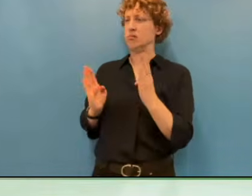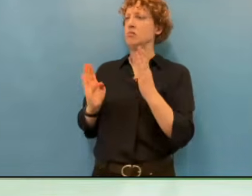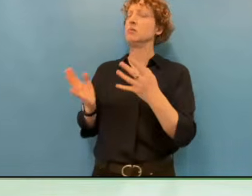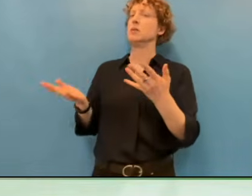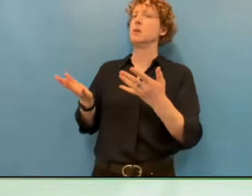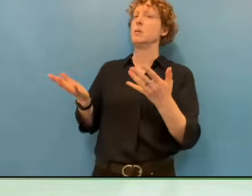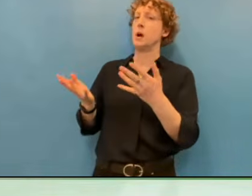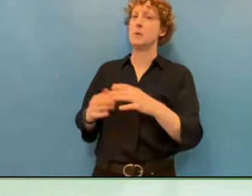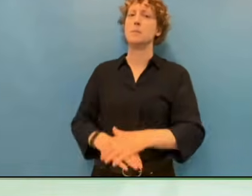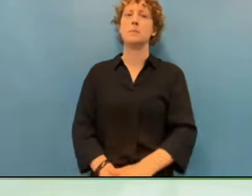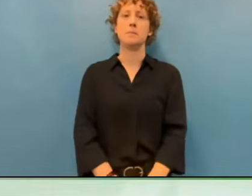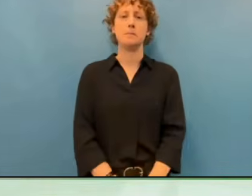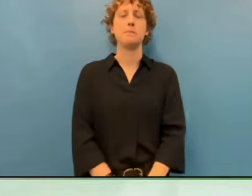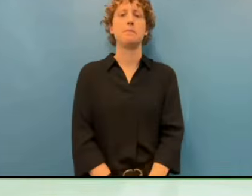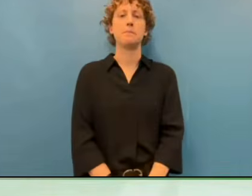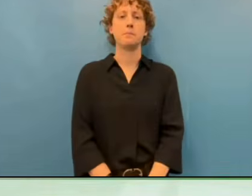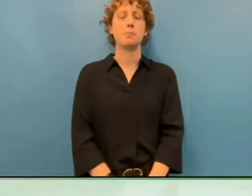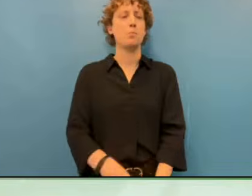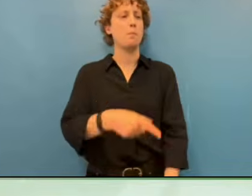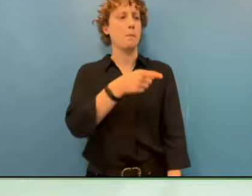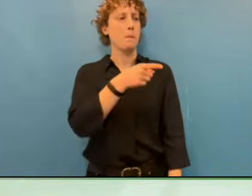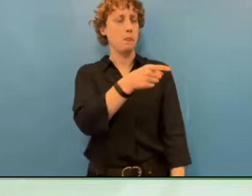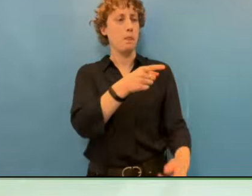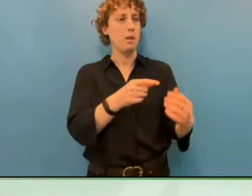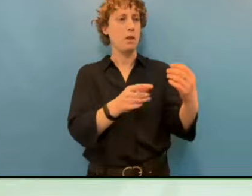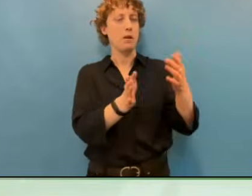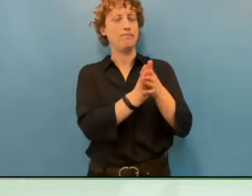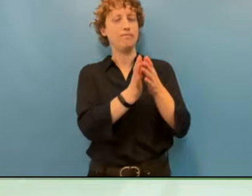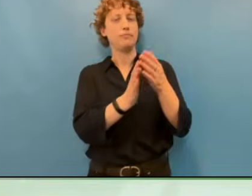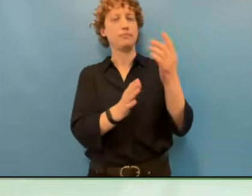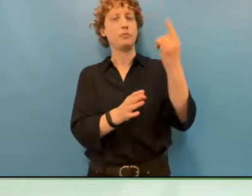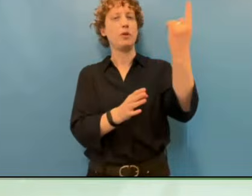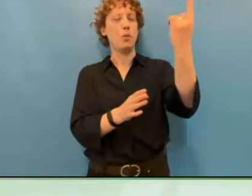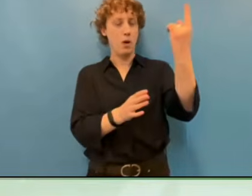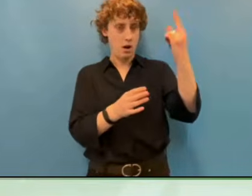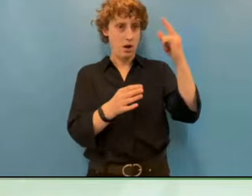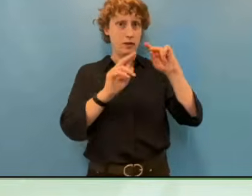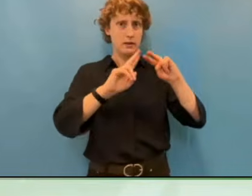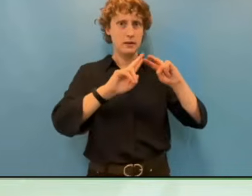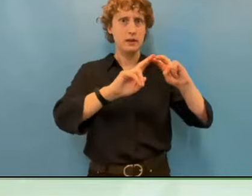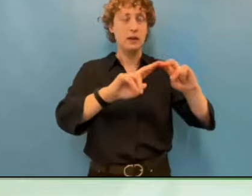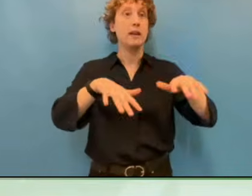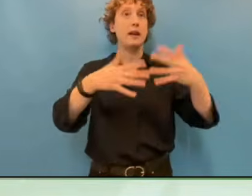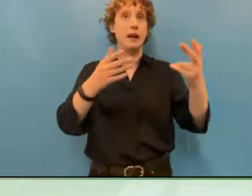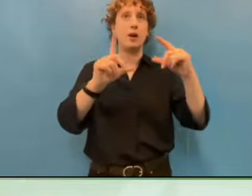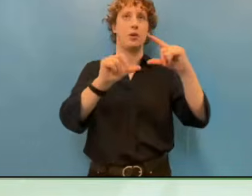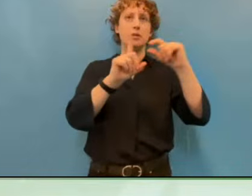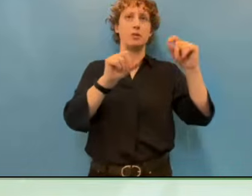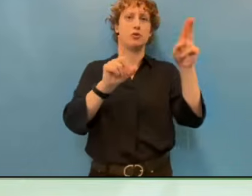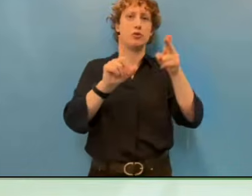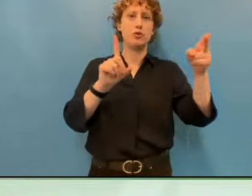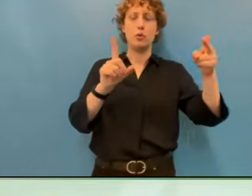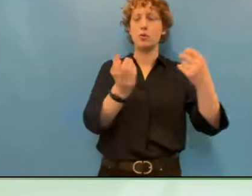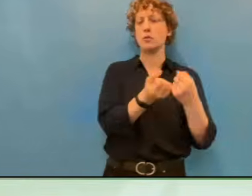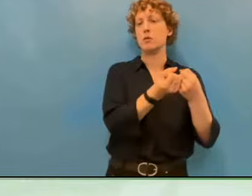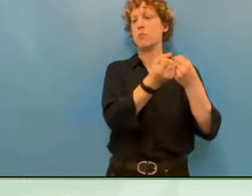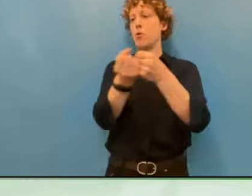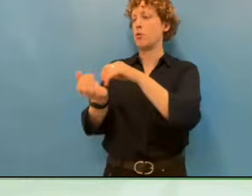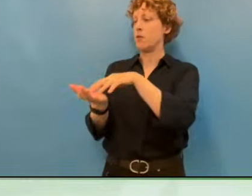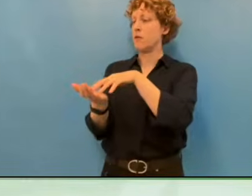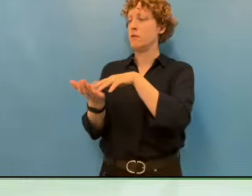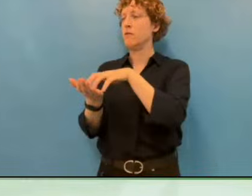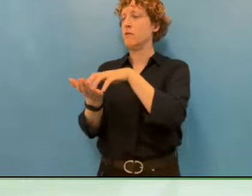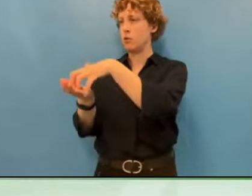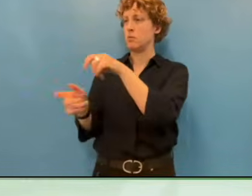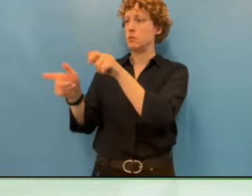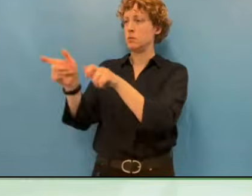of how this new digital euro will support vulnerable users, but how do you see